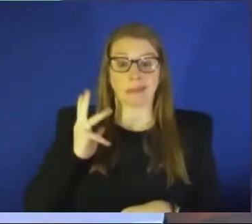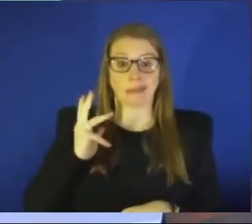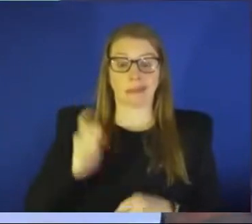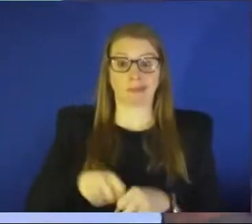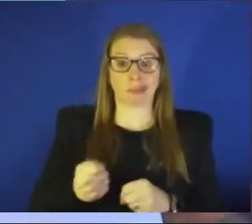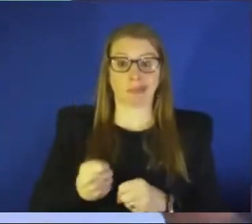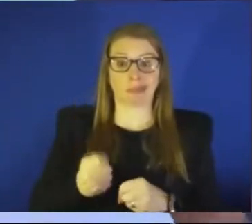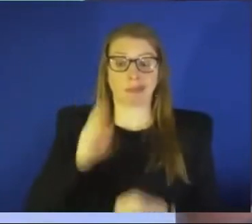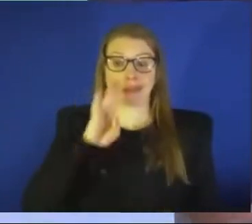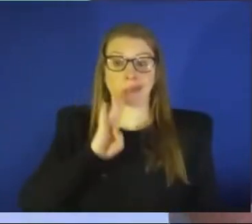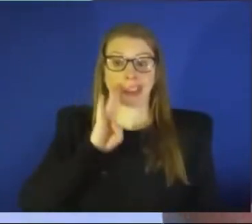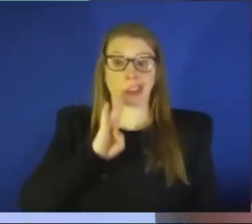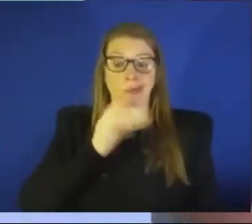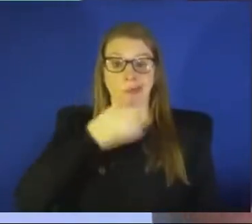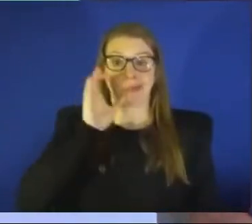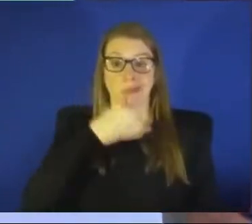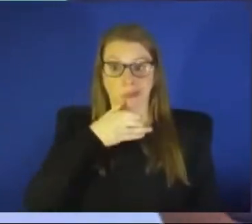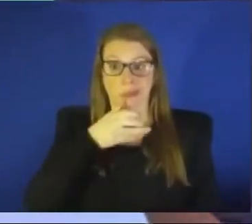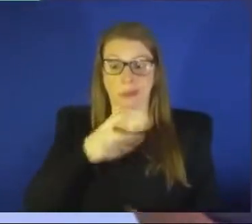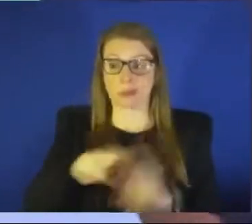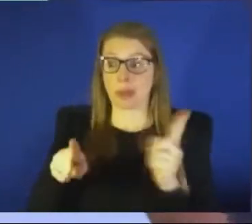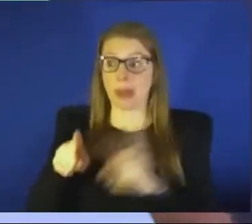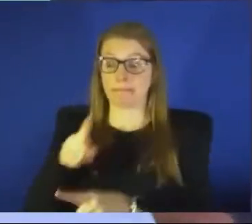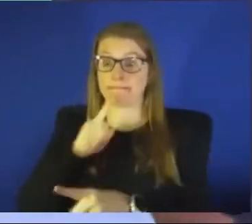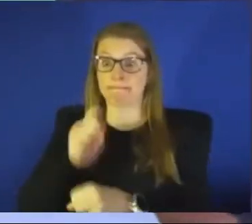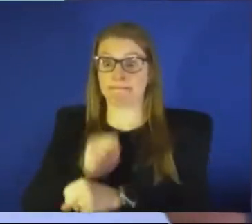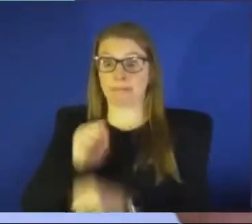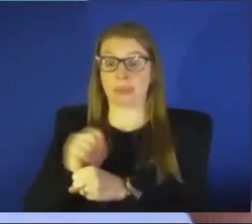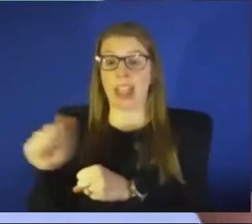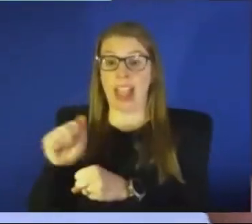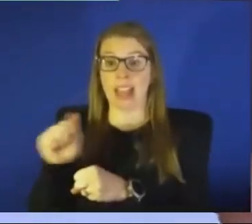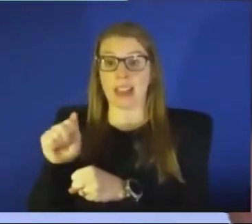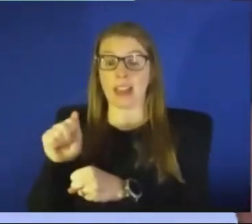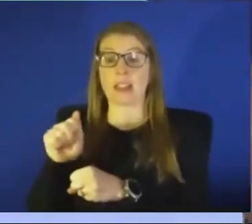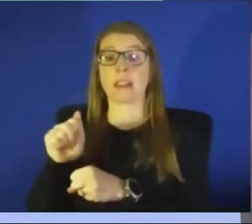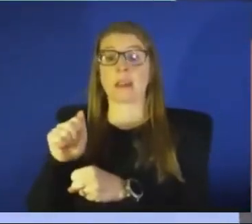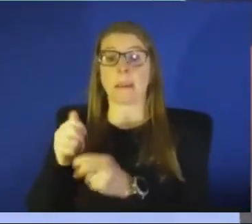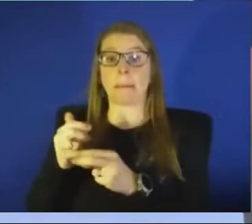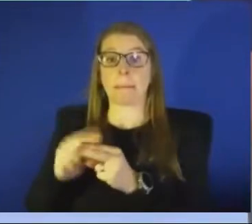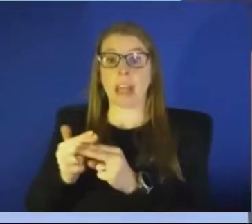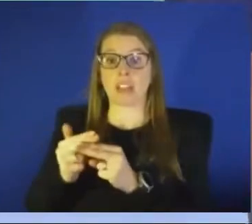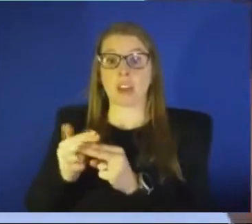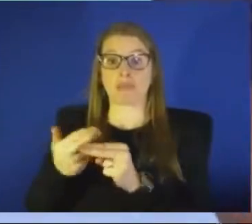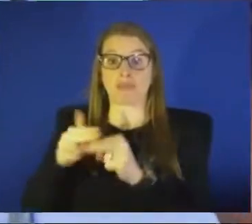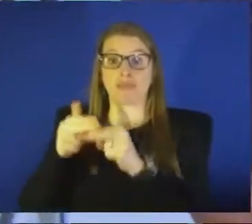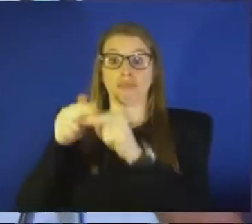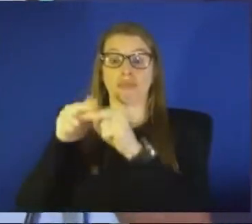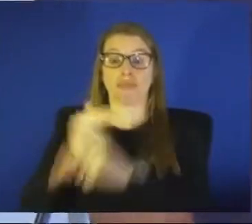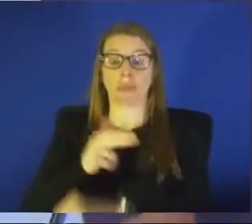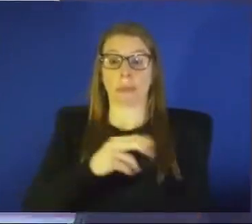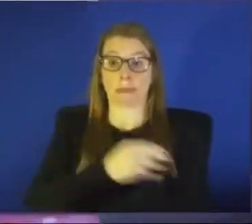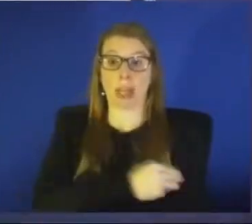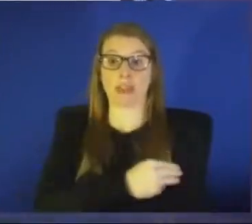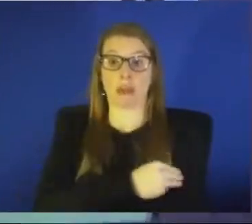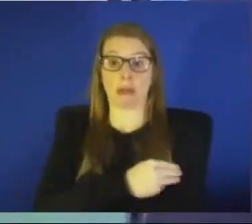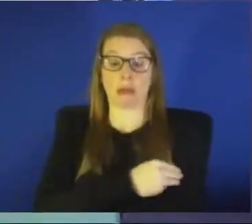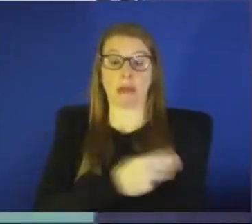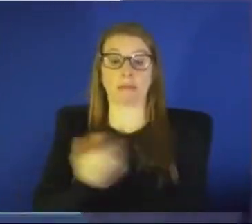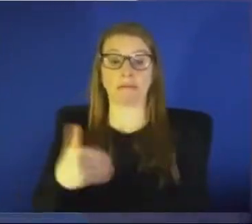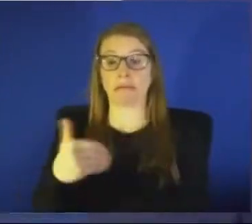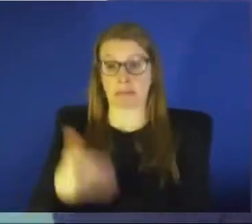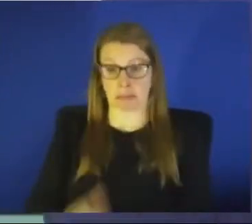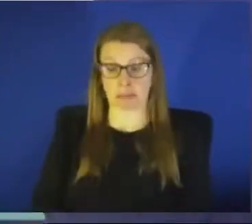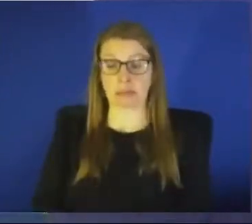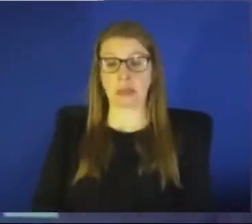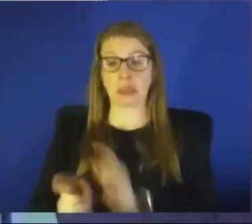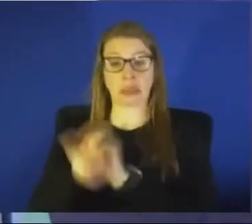that's actually putting muscle on and really conditioning. Talk us through that, how that's helped the game. Yeah, I mean, I was actually thinking about that the other day before you even